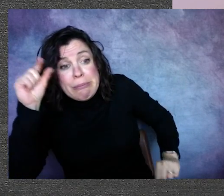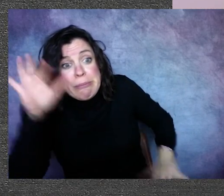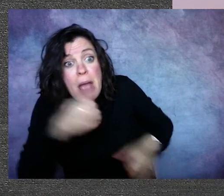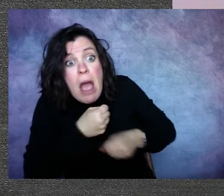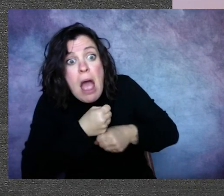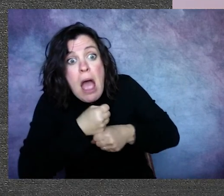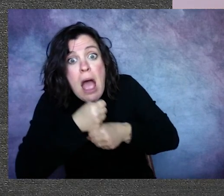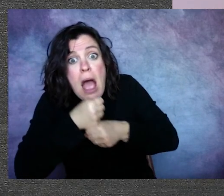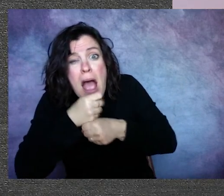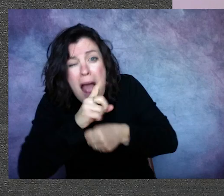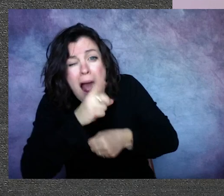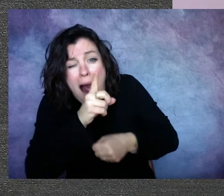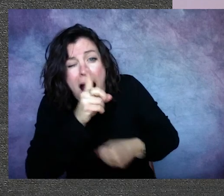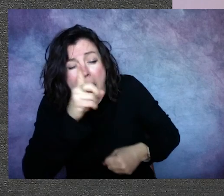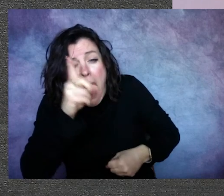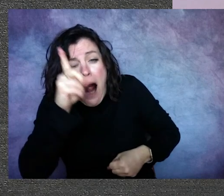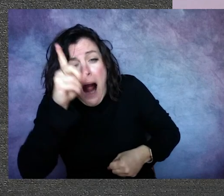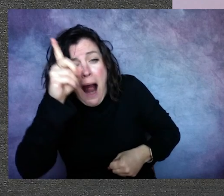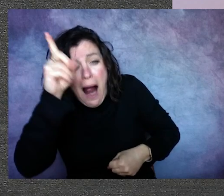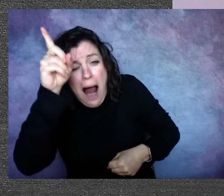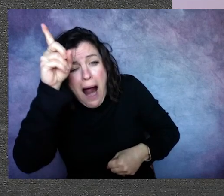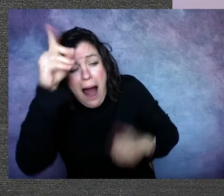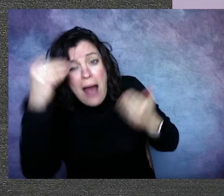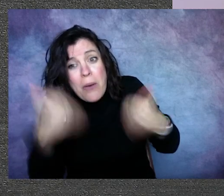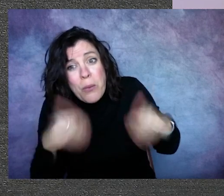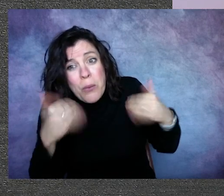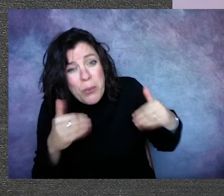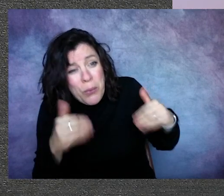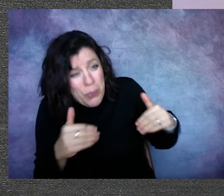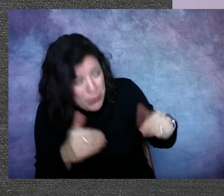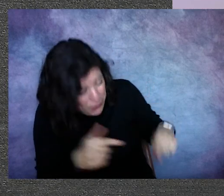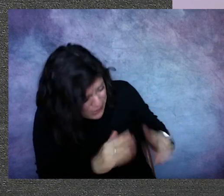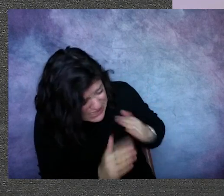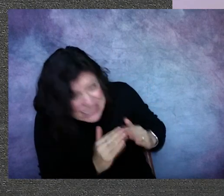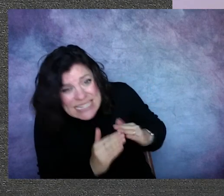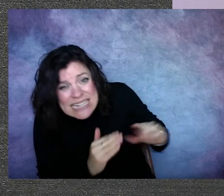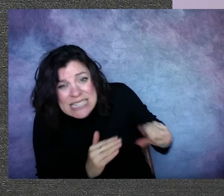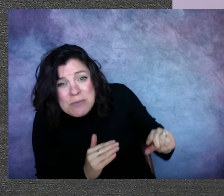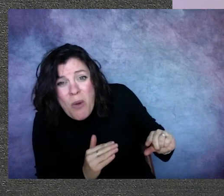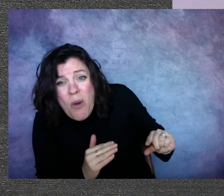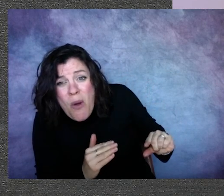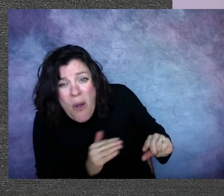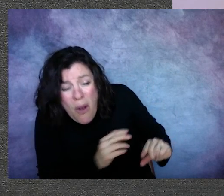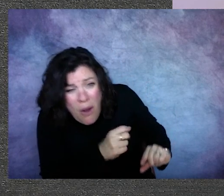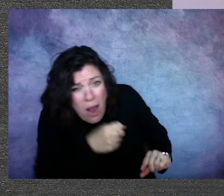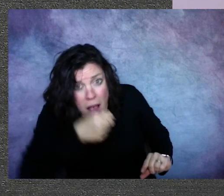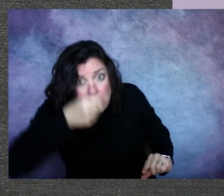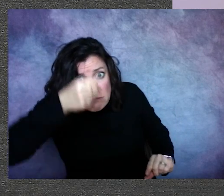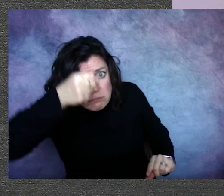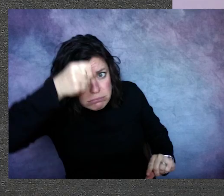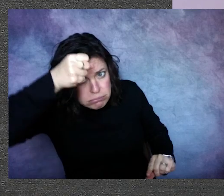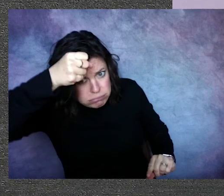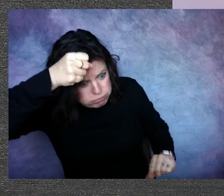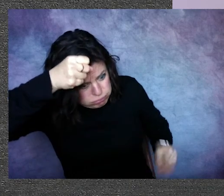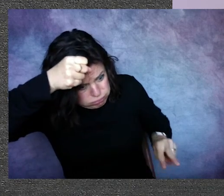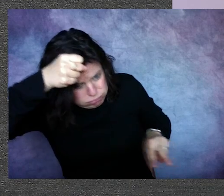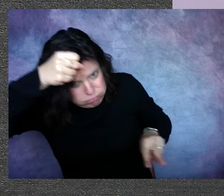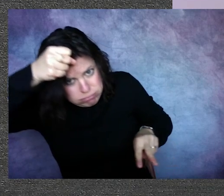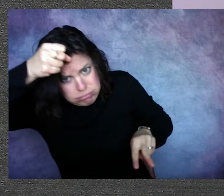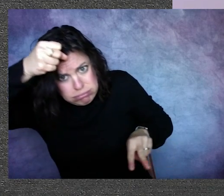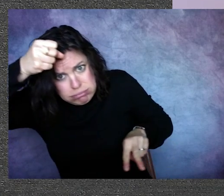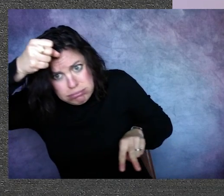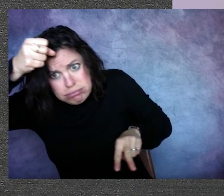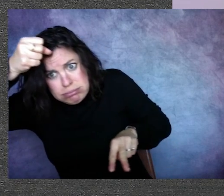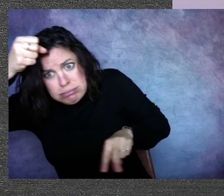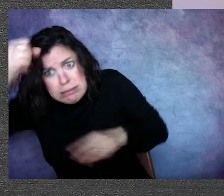Up, up he sailed, higher and higher. The houses looked like toy houses, and the people like dolls. George was frightened. He